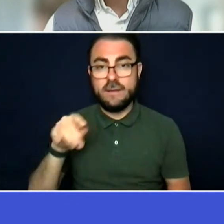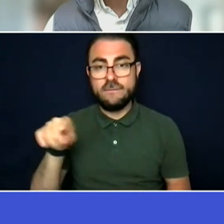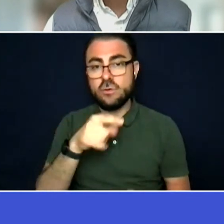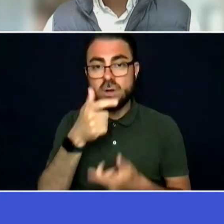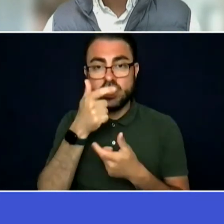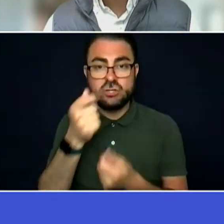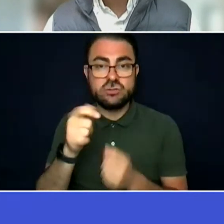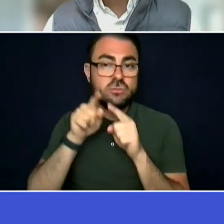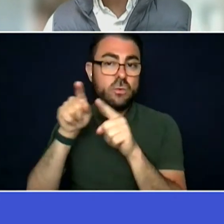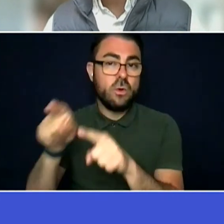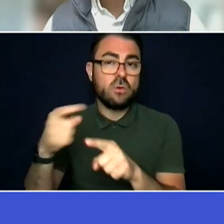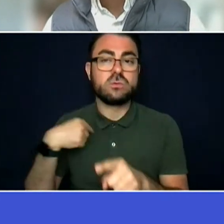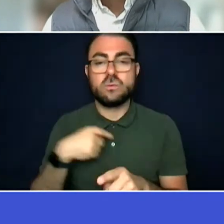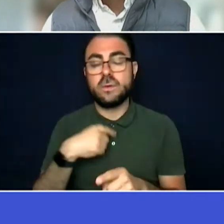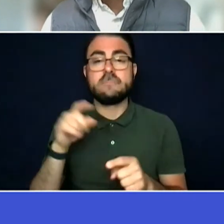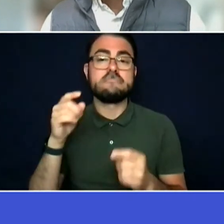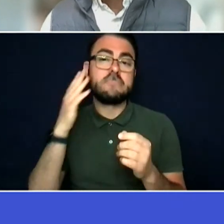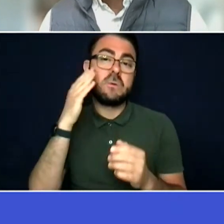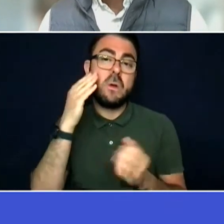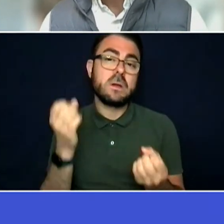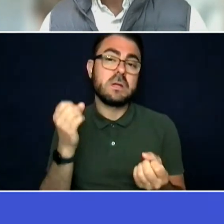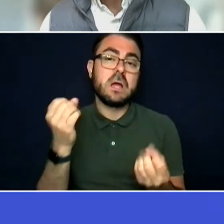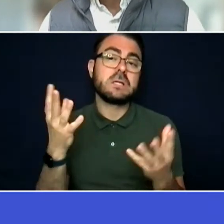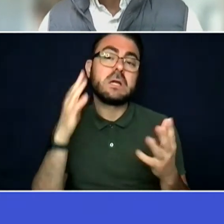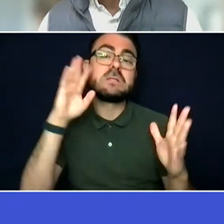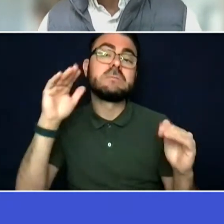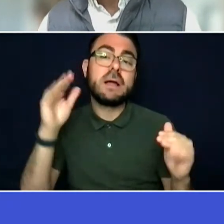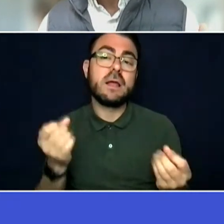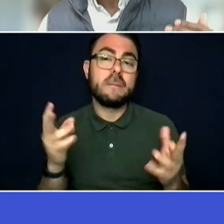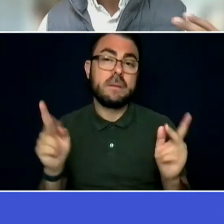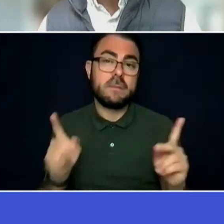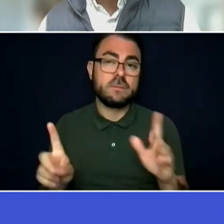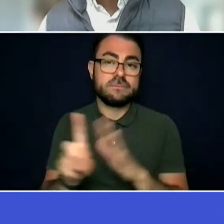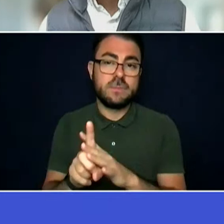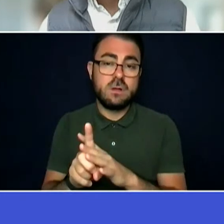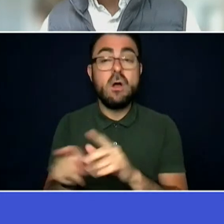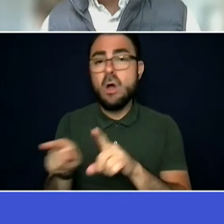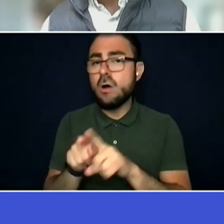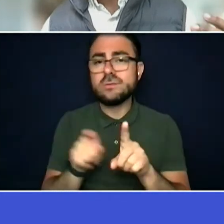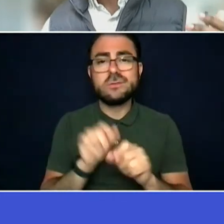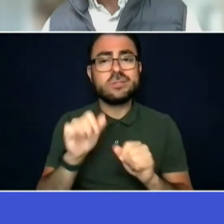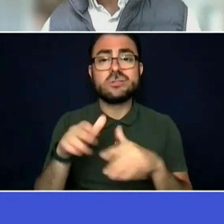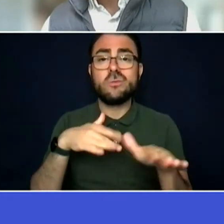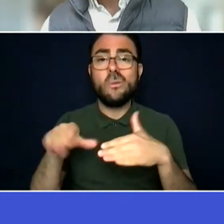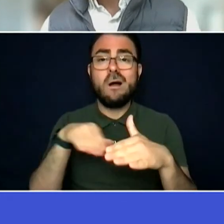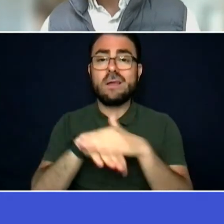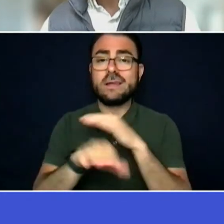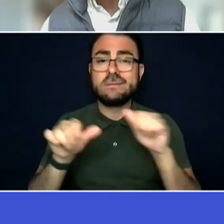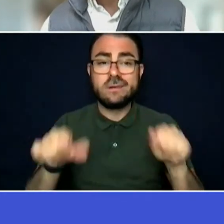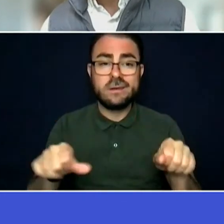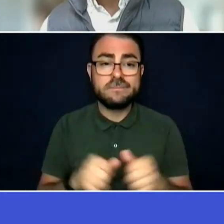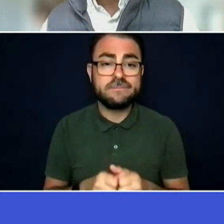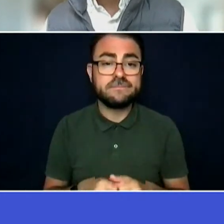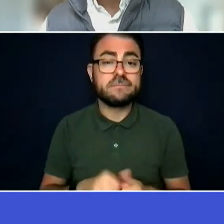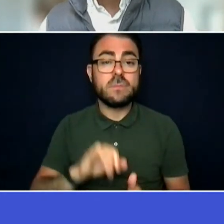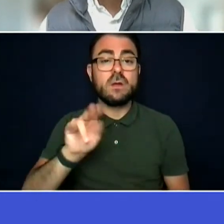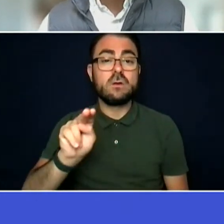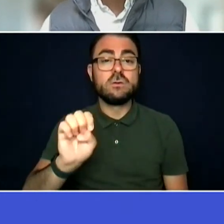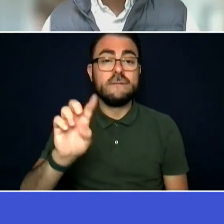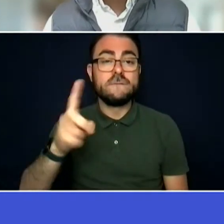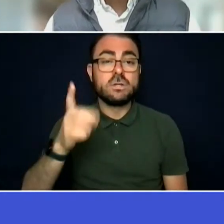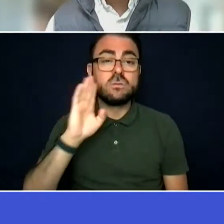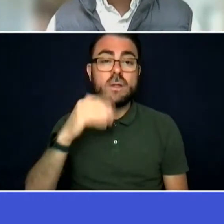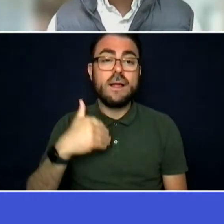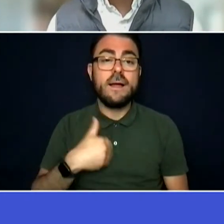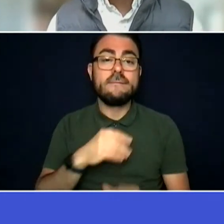headcount. But also just drop in. We will also host a virtual listening session on June 1st between 5 and